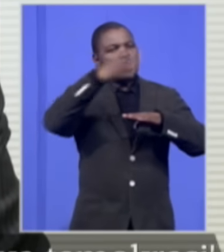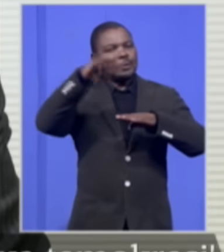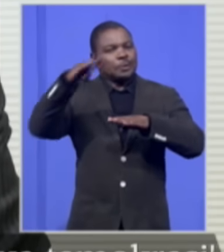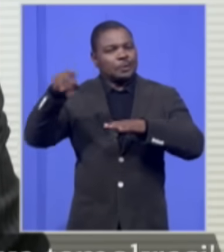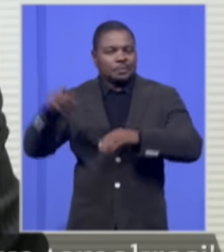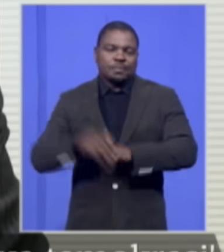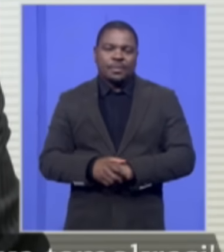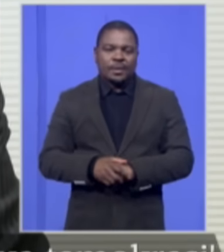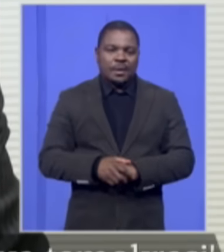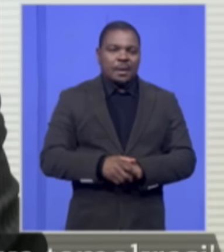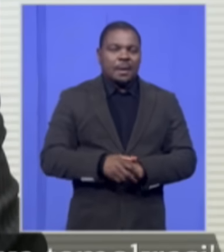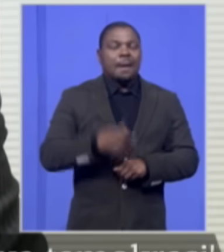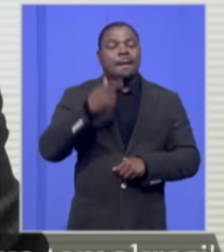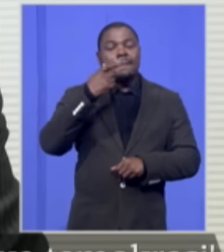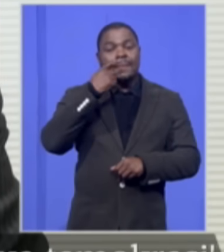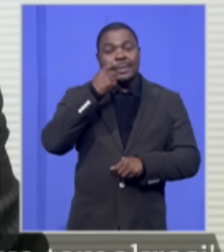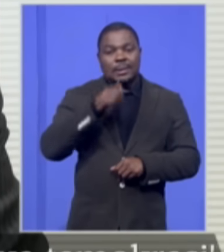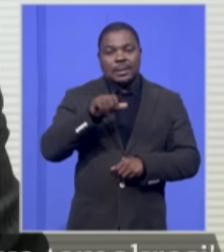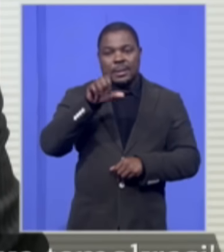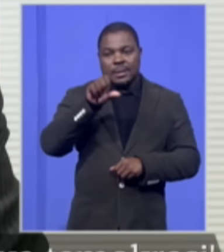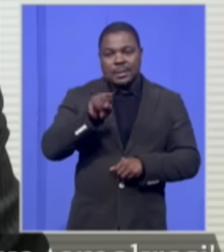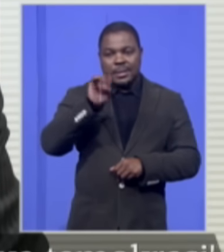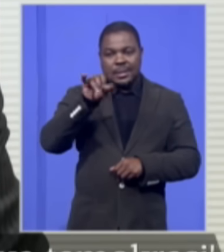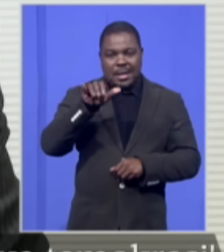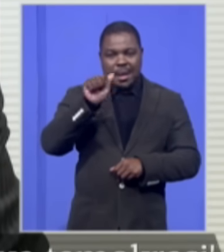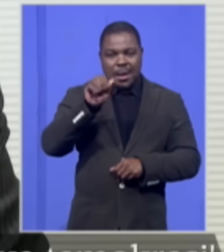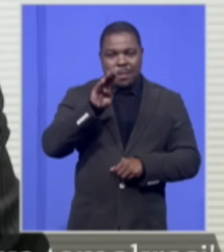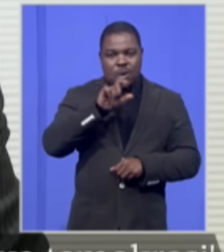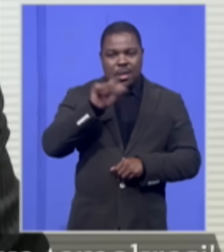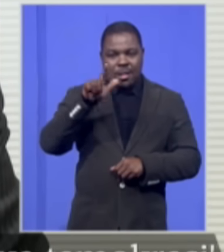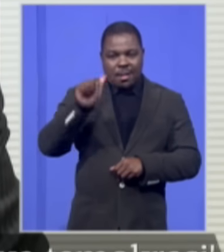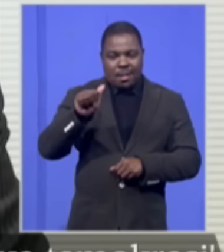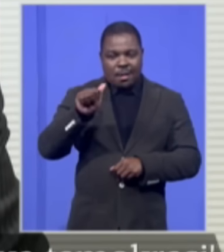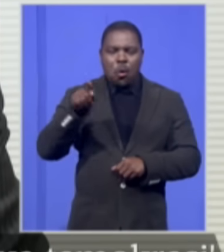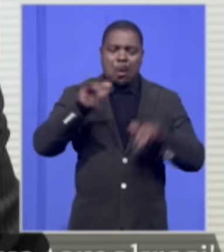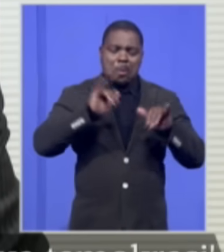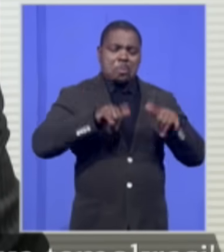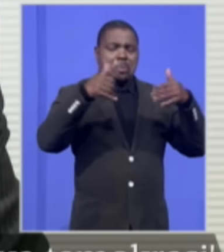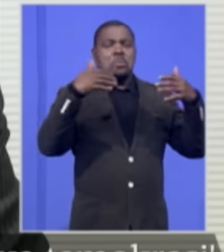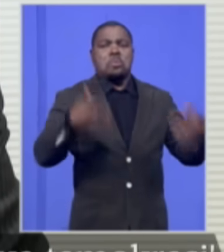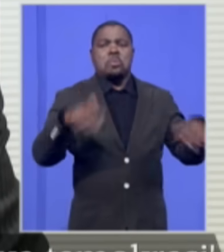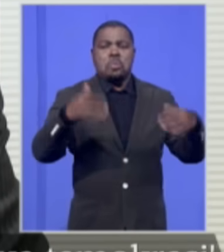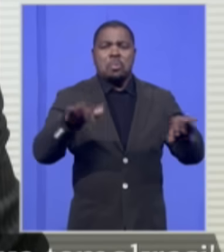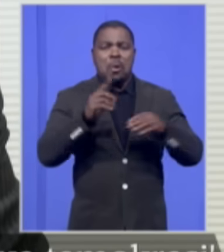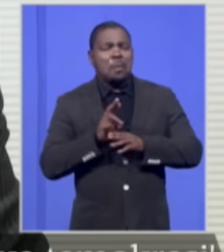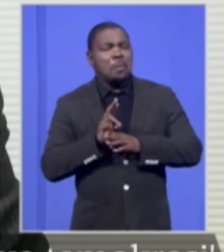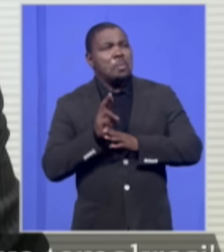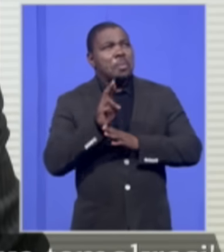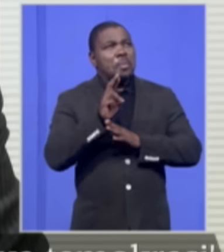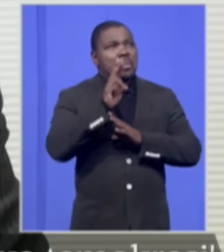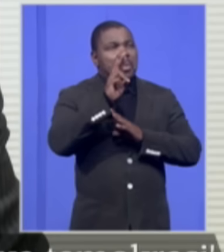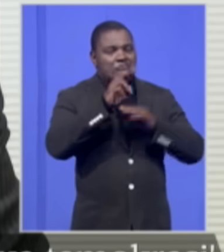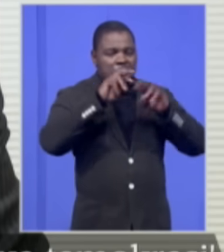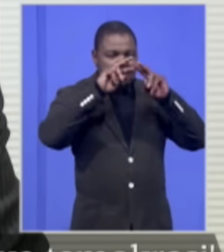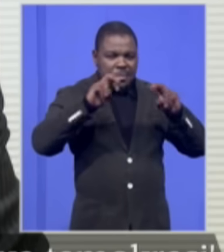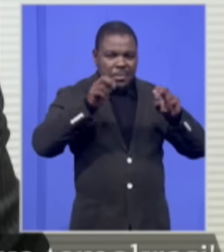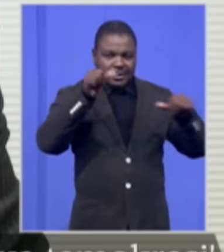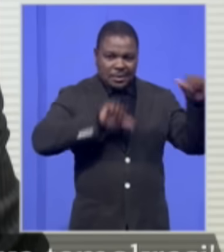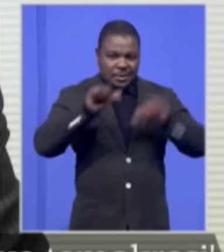Mr. Siabulela Muza, award-winning rocket scientist who has